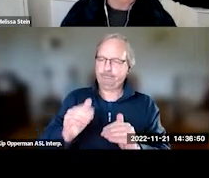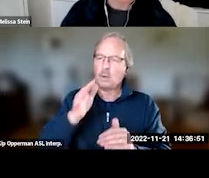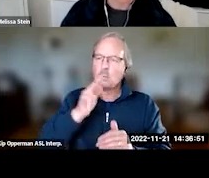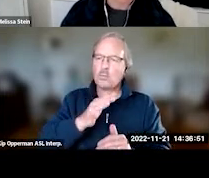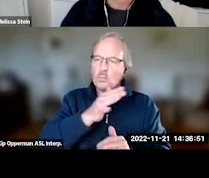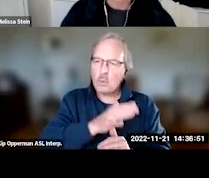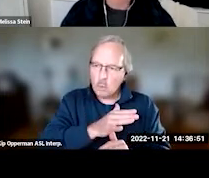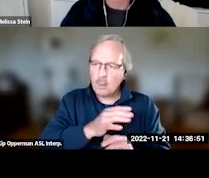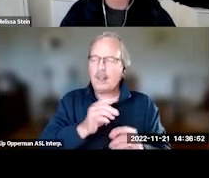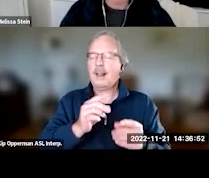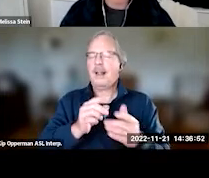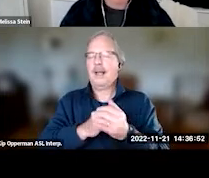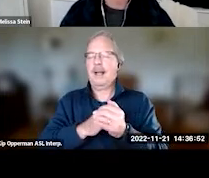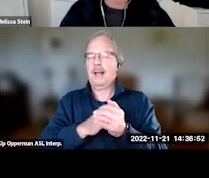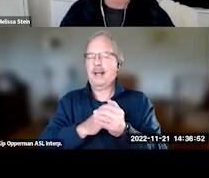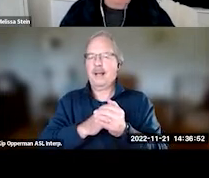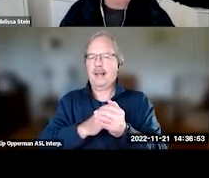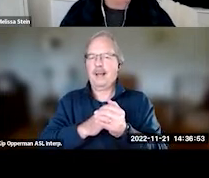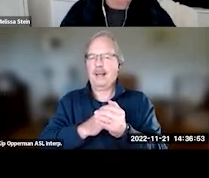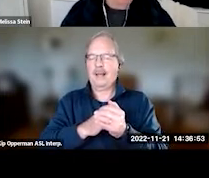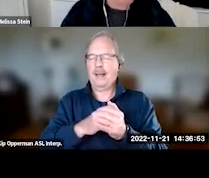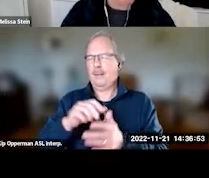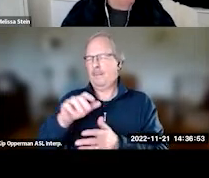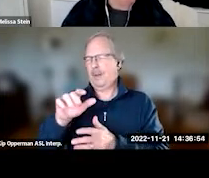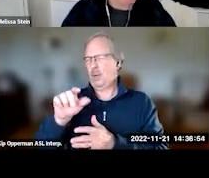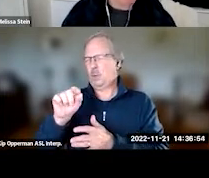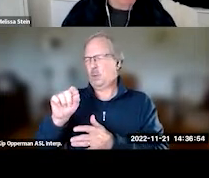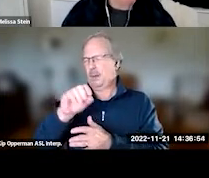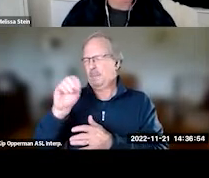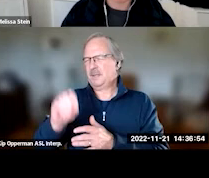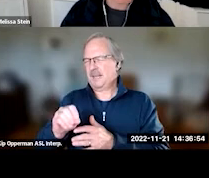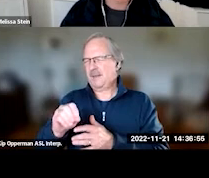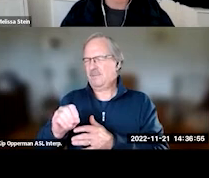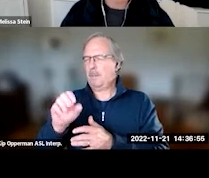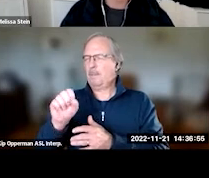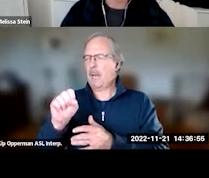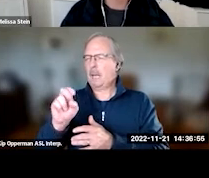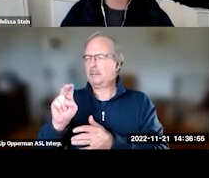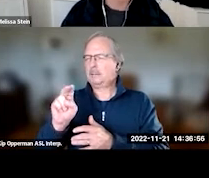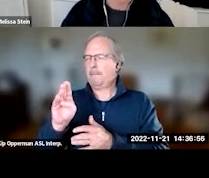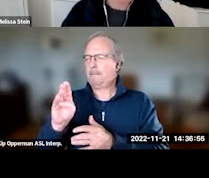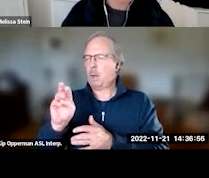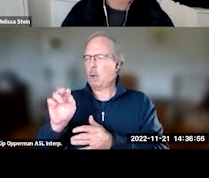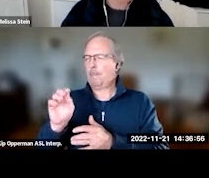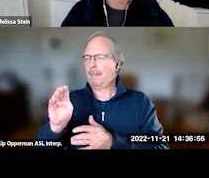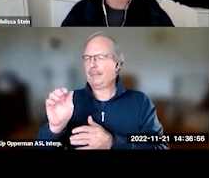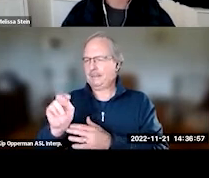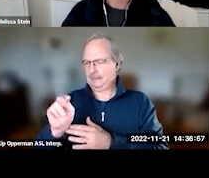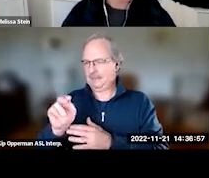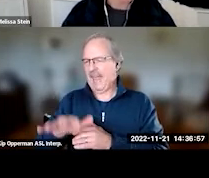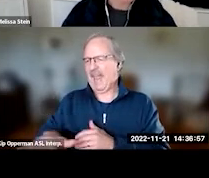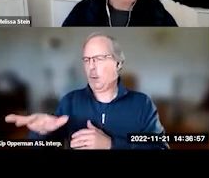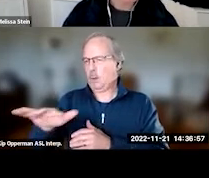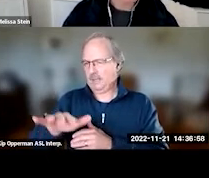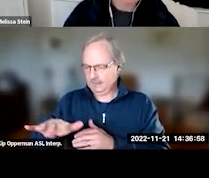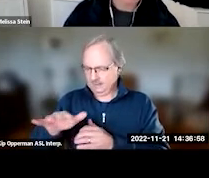and then about 20% of you coming in from suburban areas.